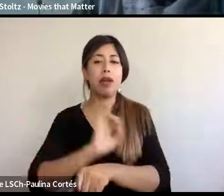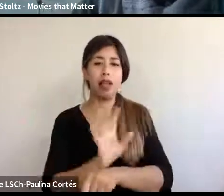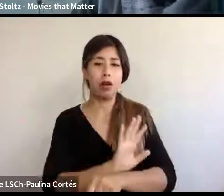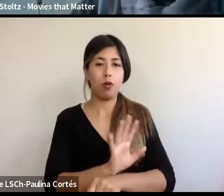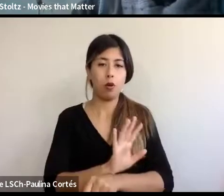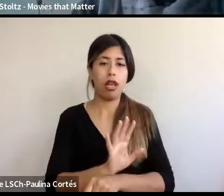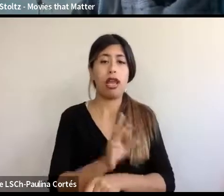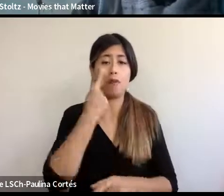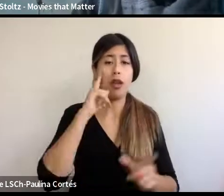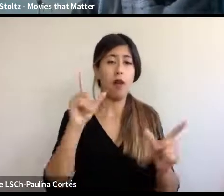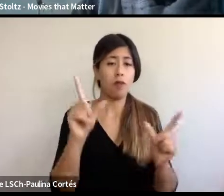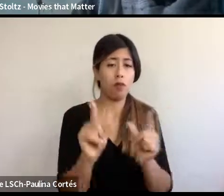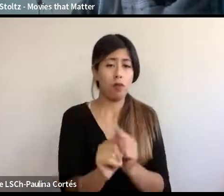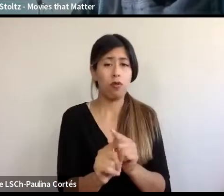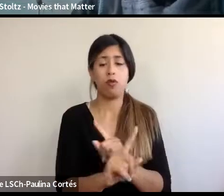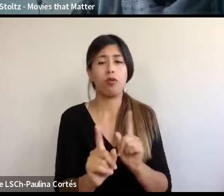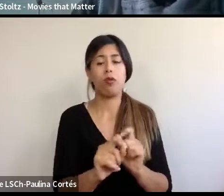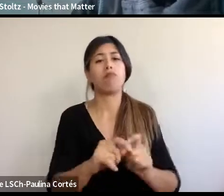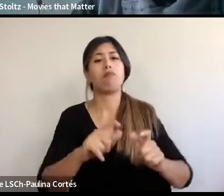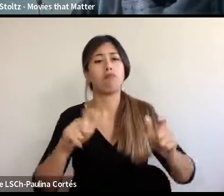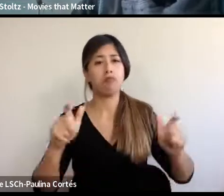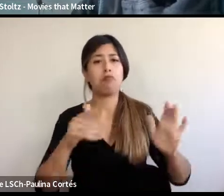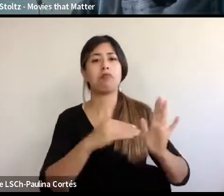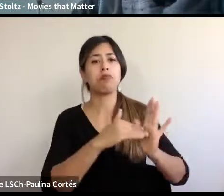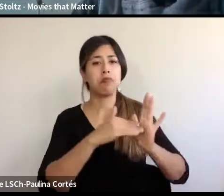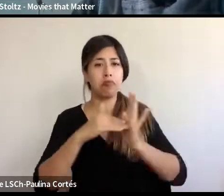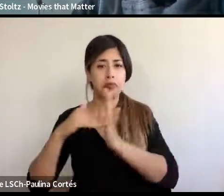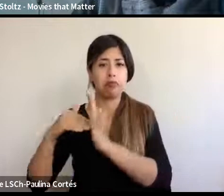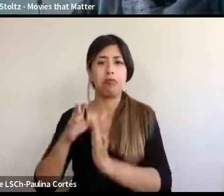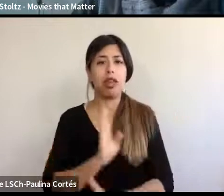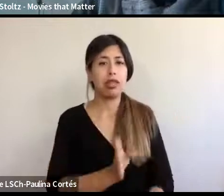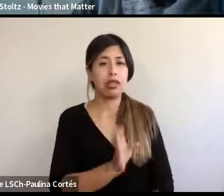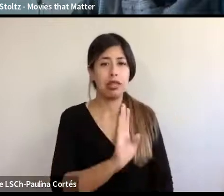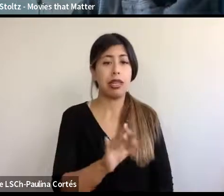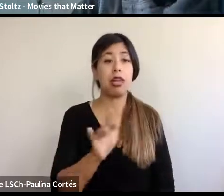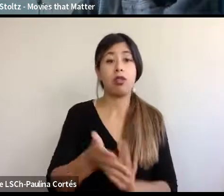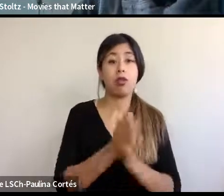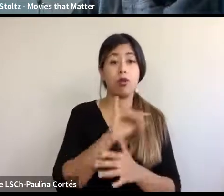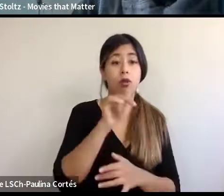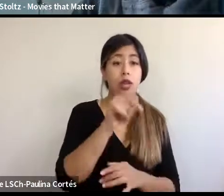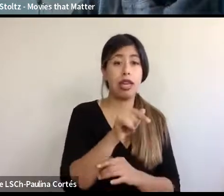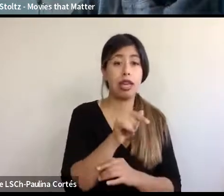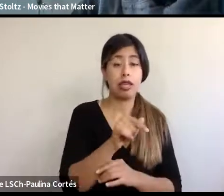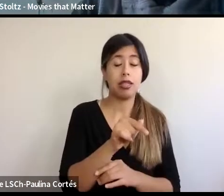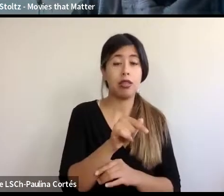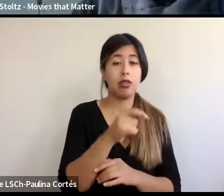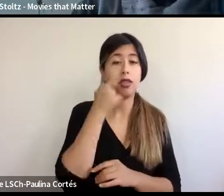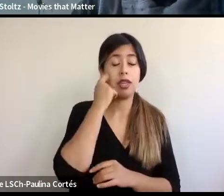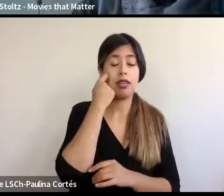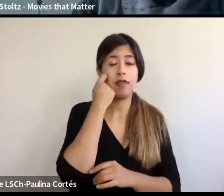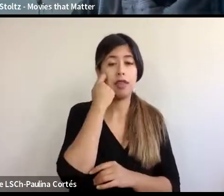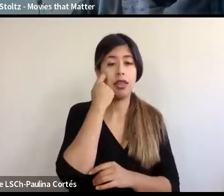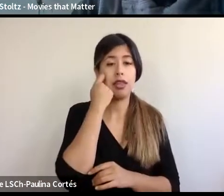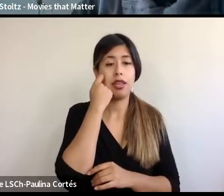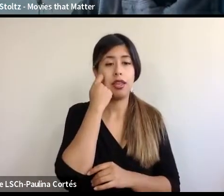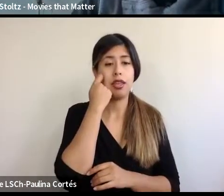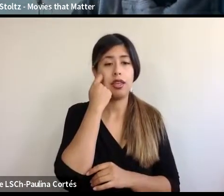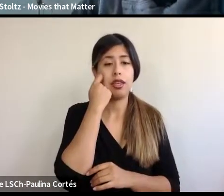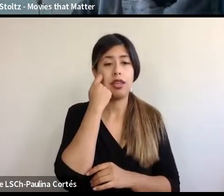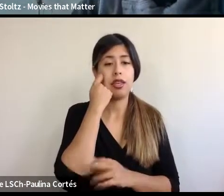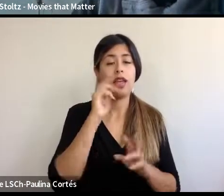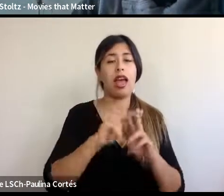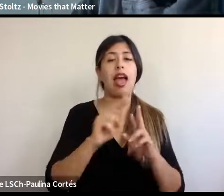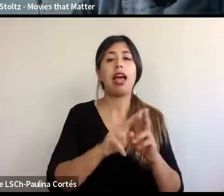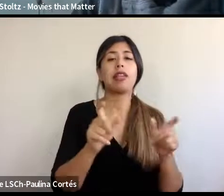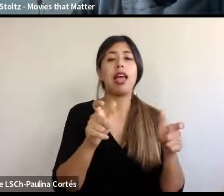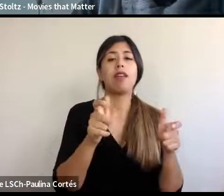there are always like the most attractive titles here. So we made the reductions mainly in our topic-based